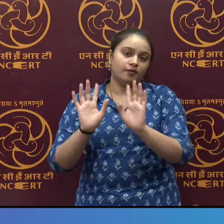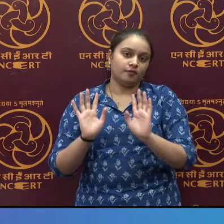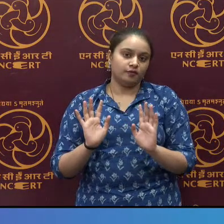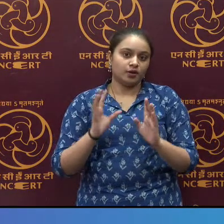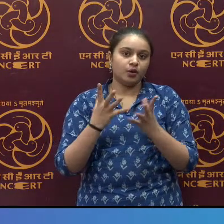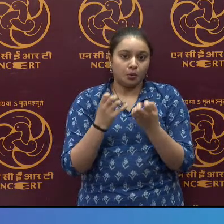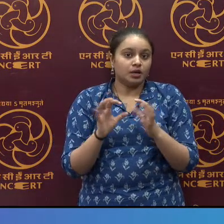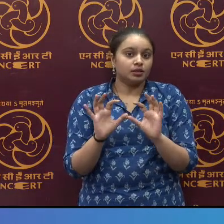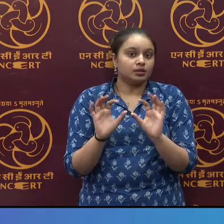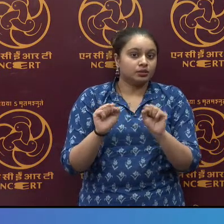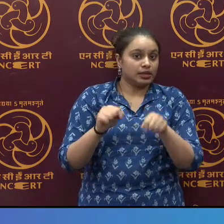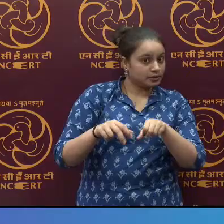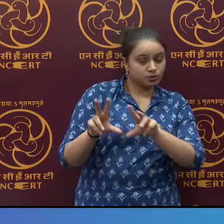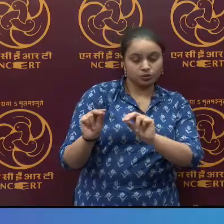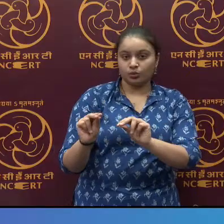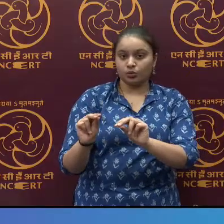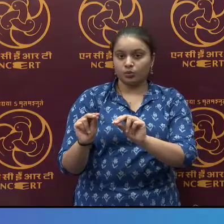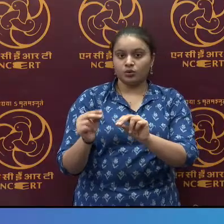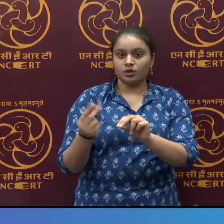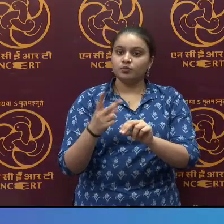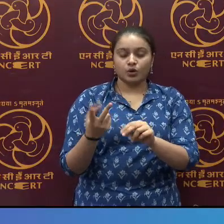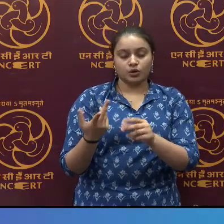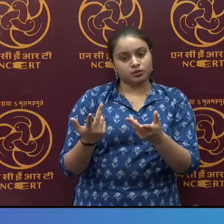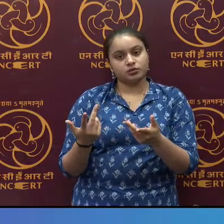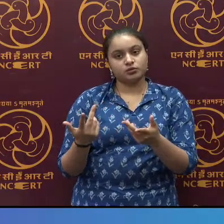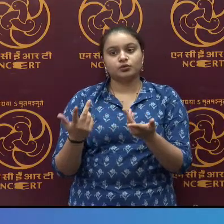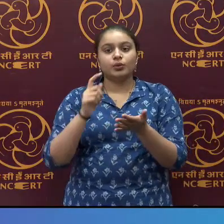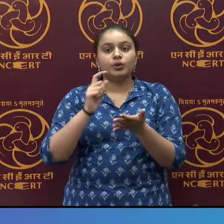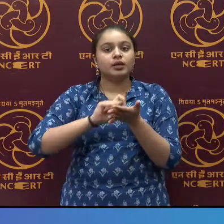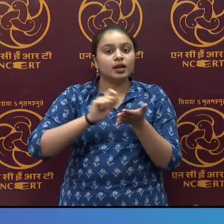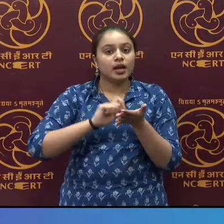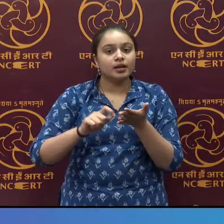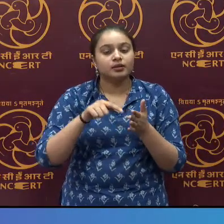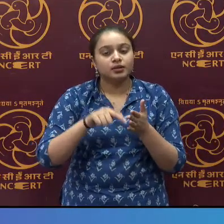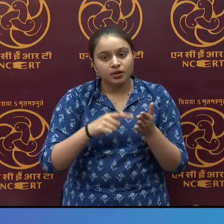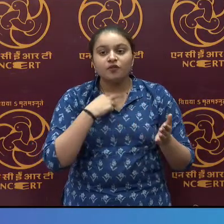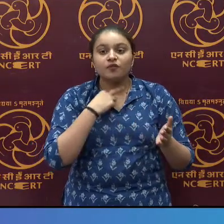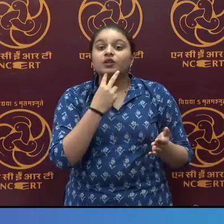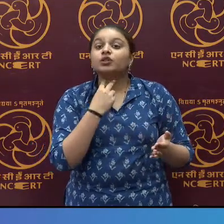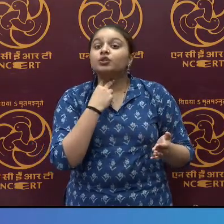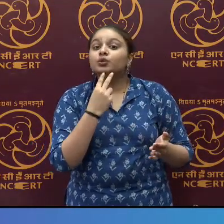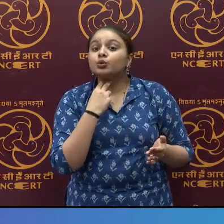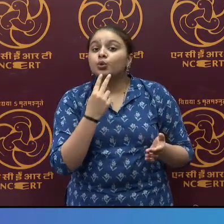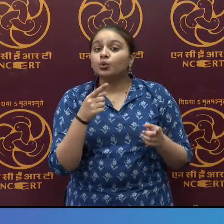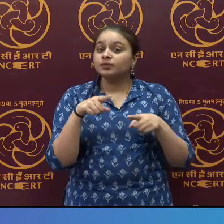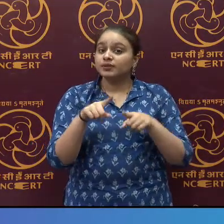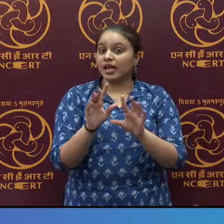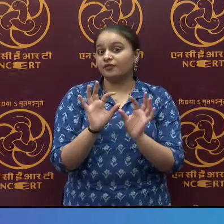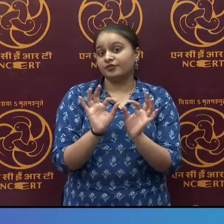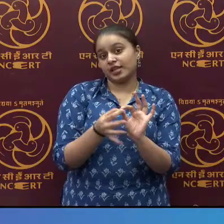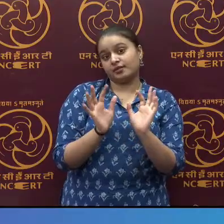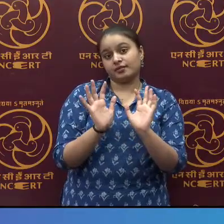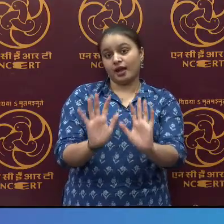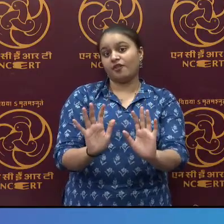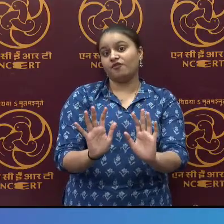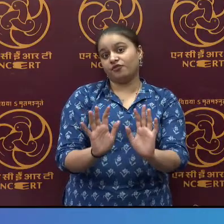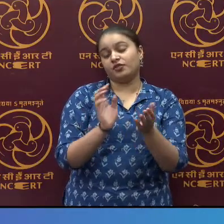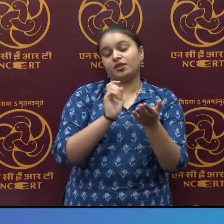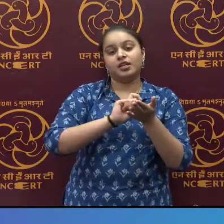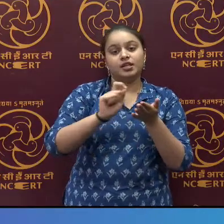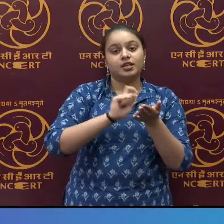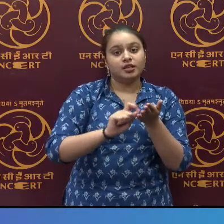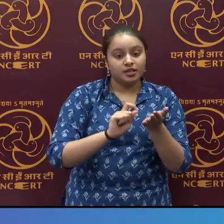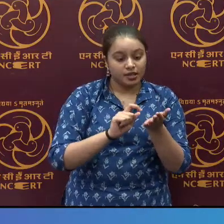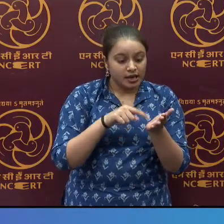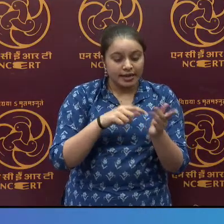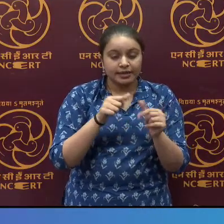not. So the command, the writer has the command of the tone that he wants to set for the article. Exactly. So the writer sets the tone of how